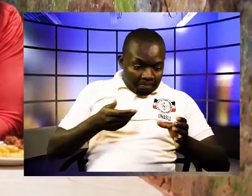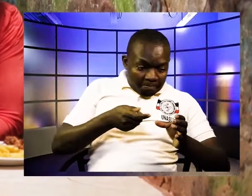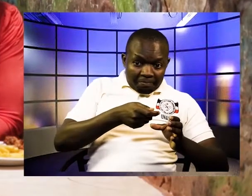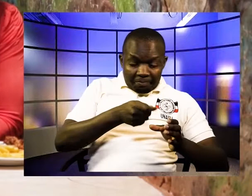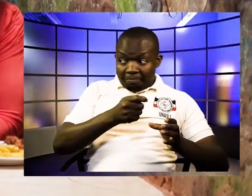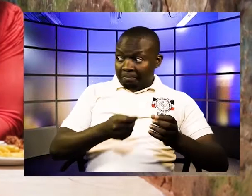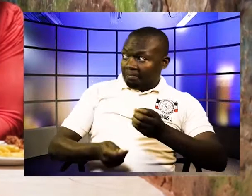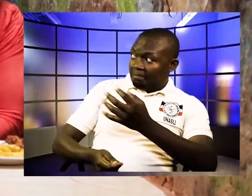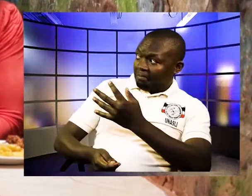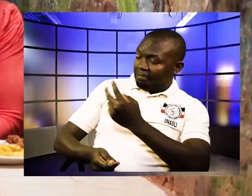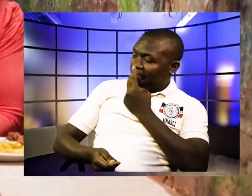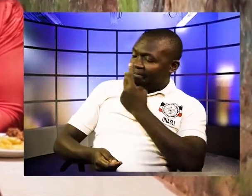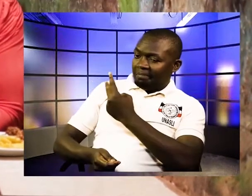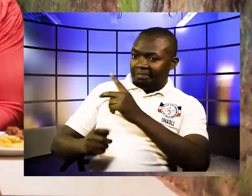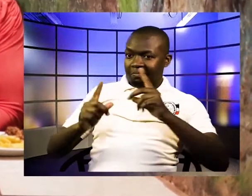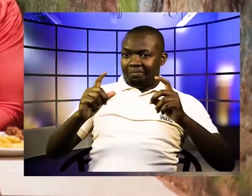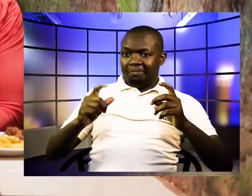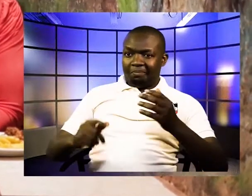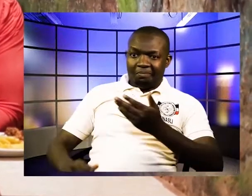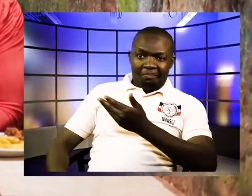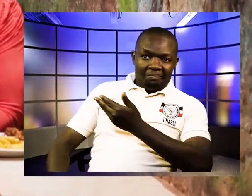Don't reject me.